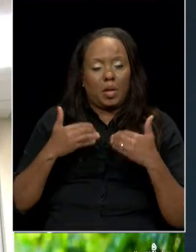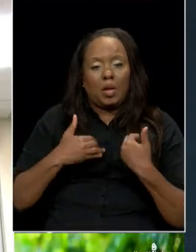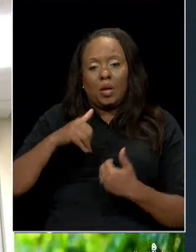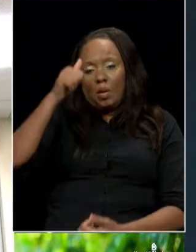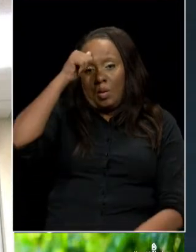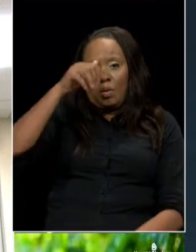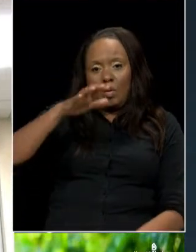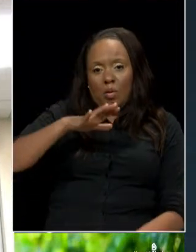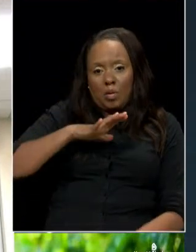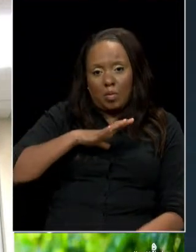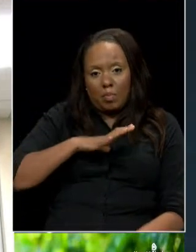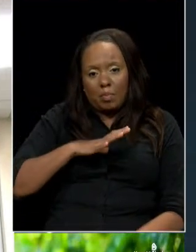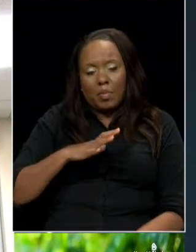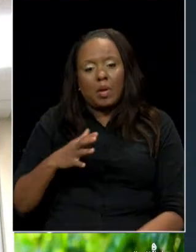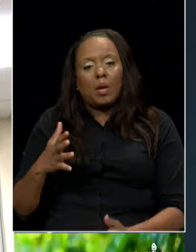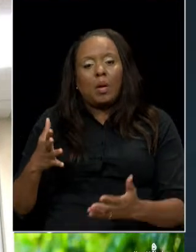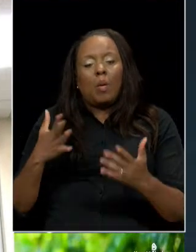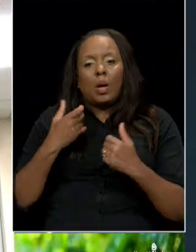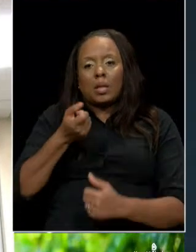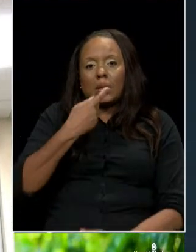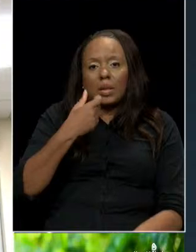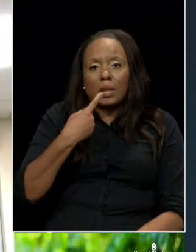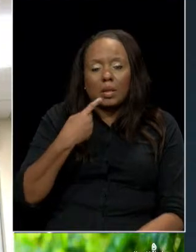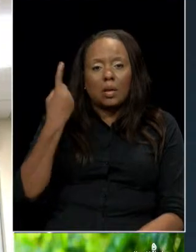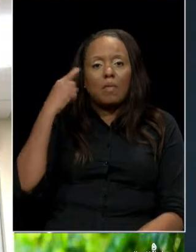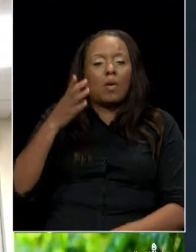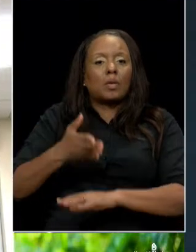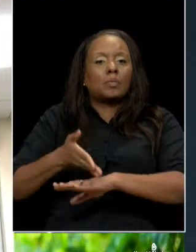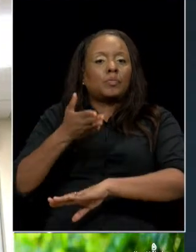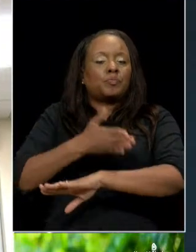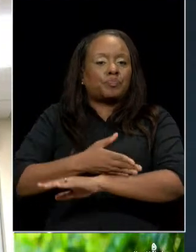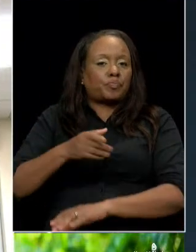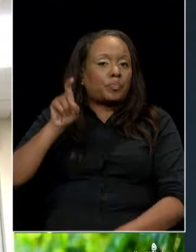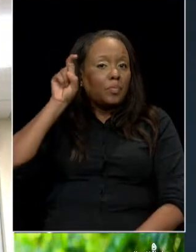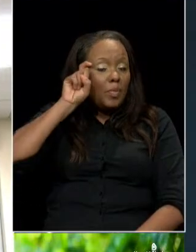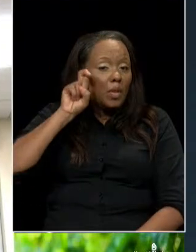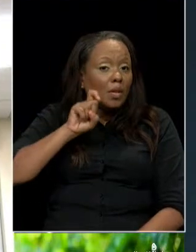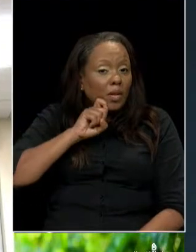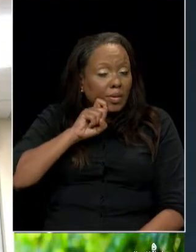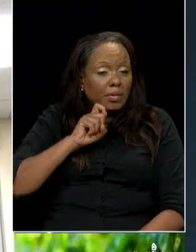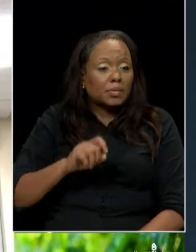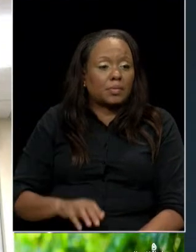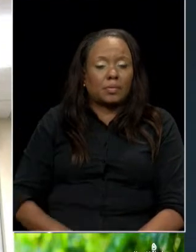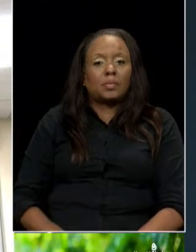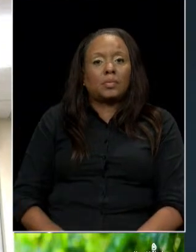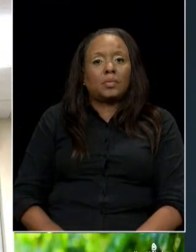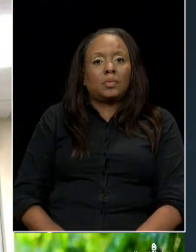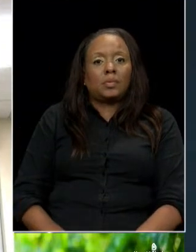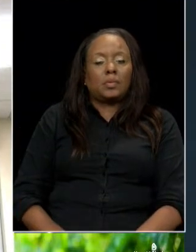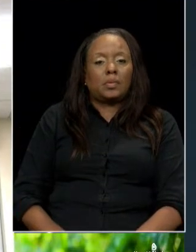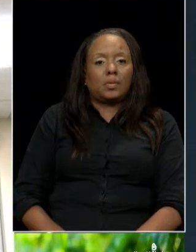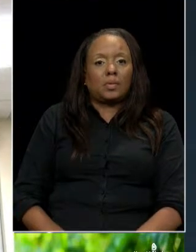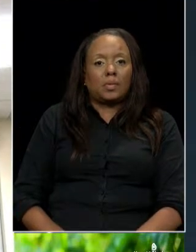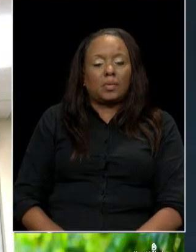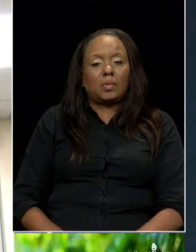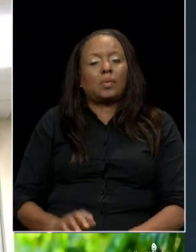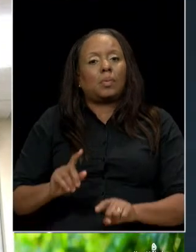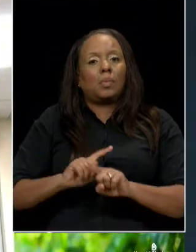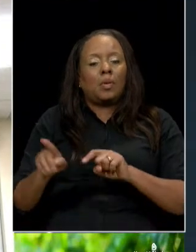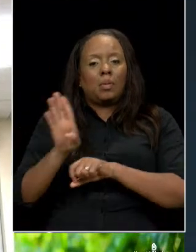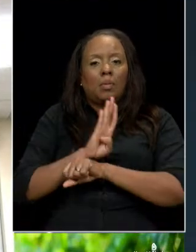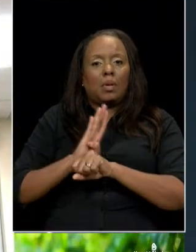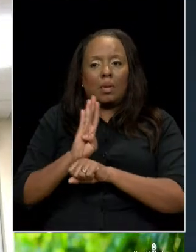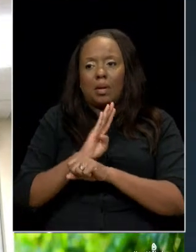against a backdrop of a country that has a high degree of predisposition to